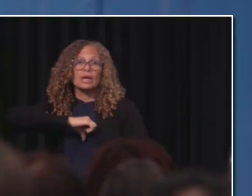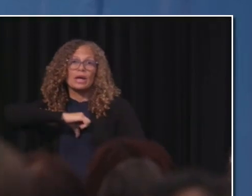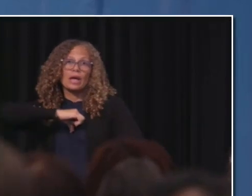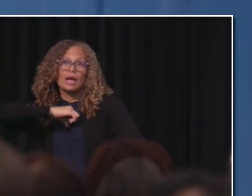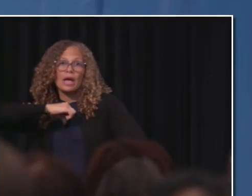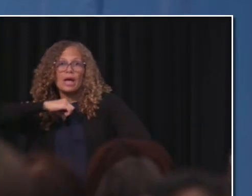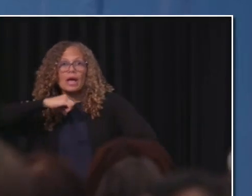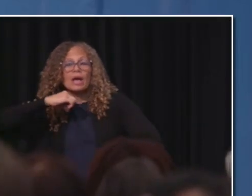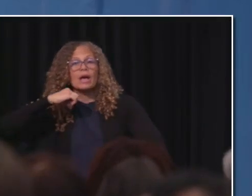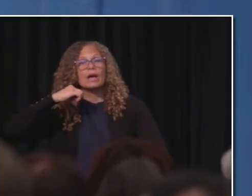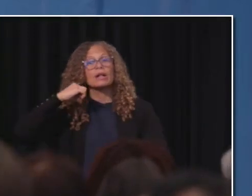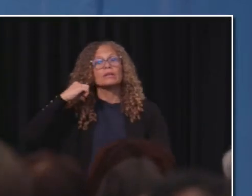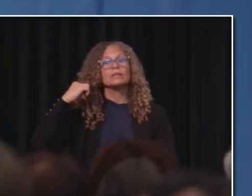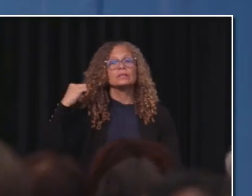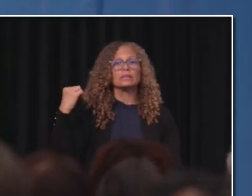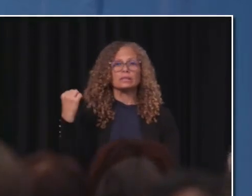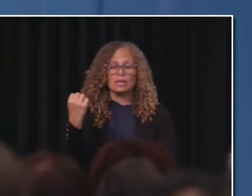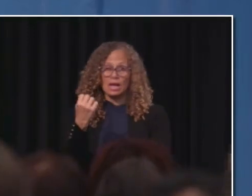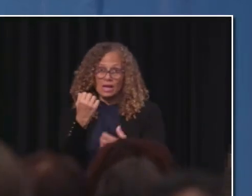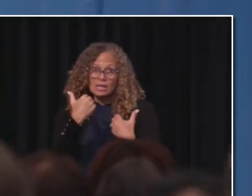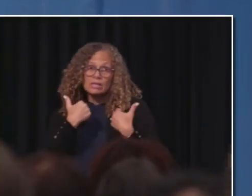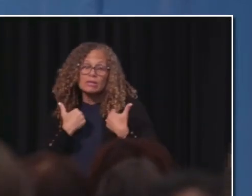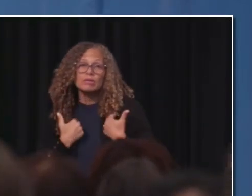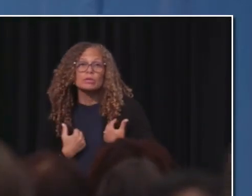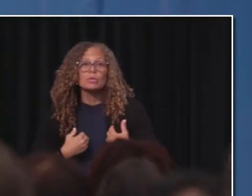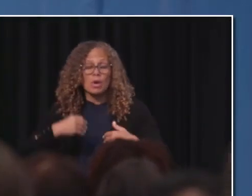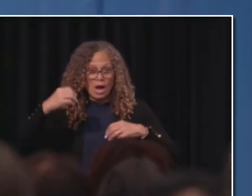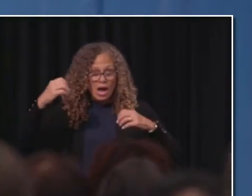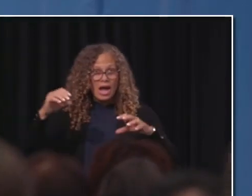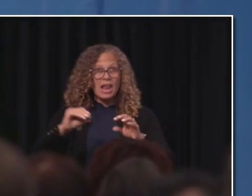we held at the